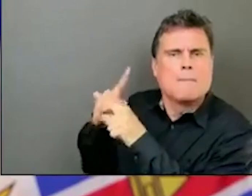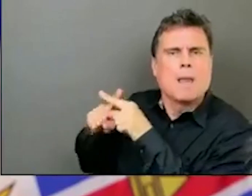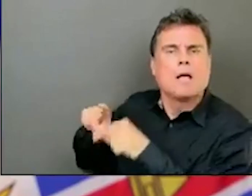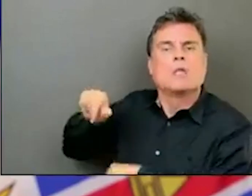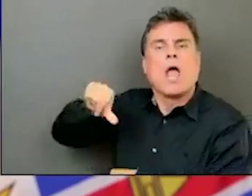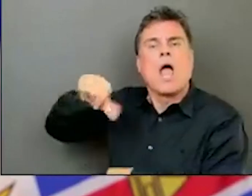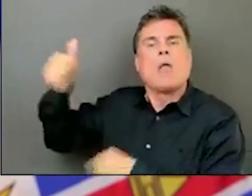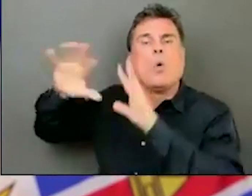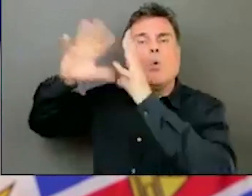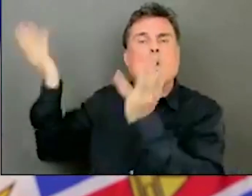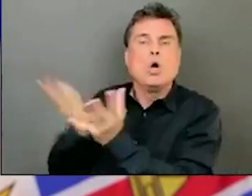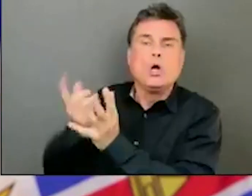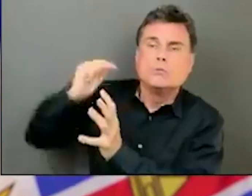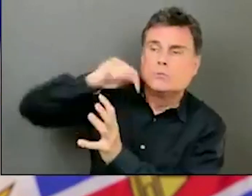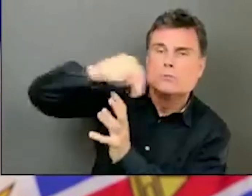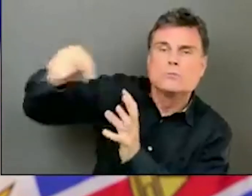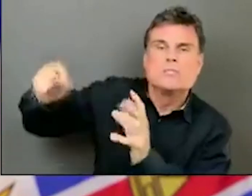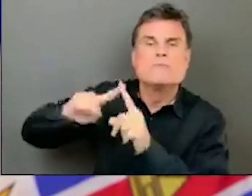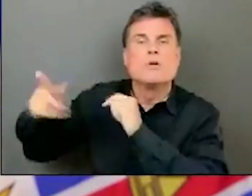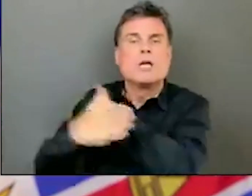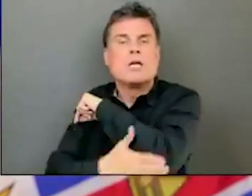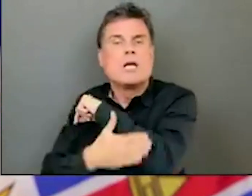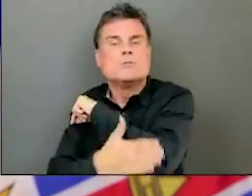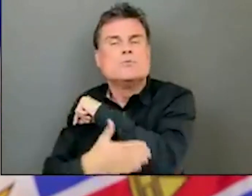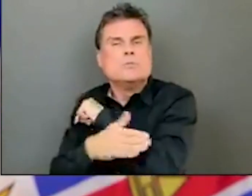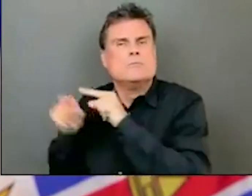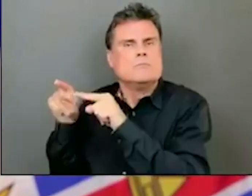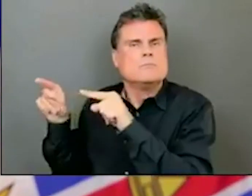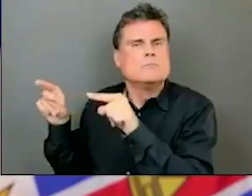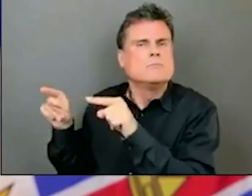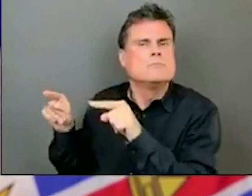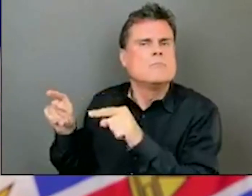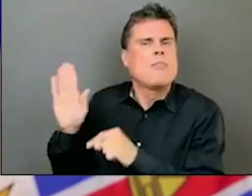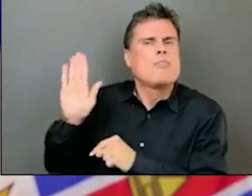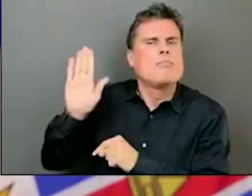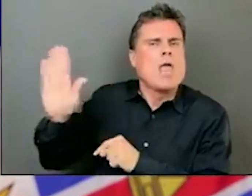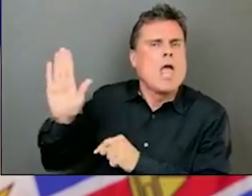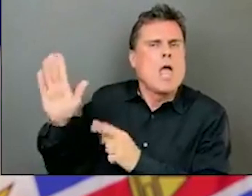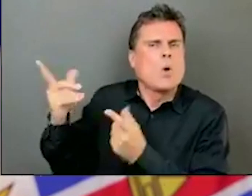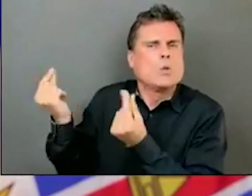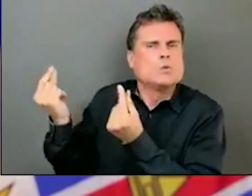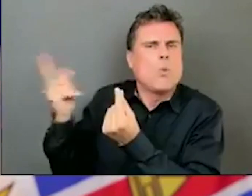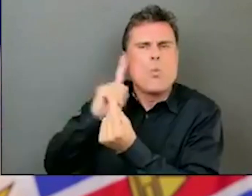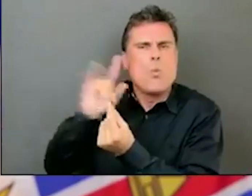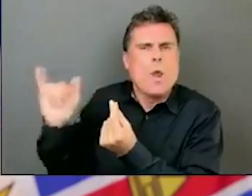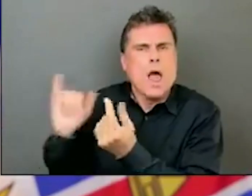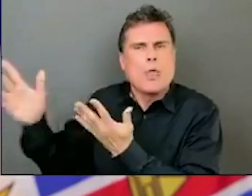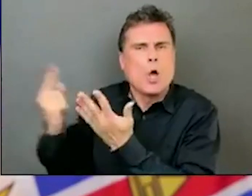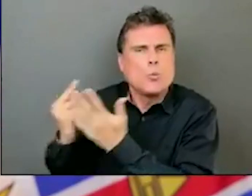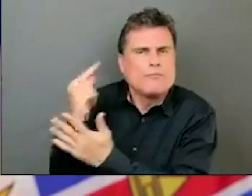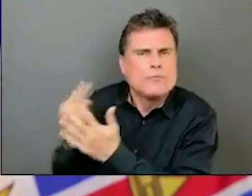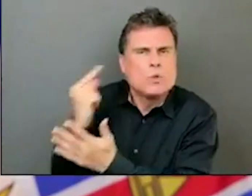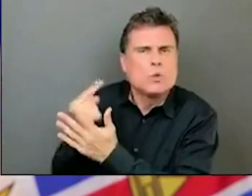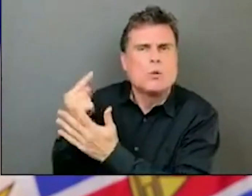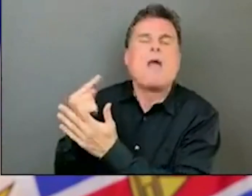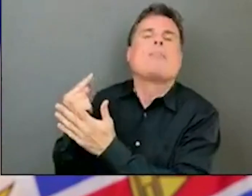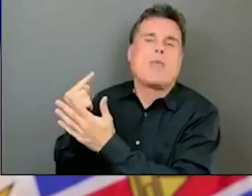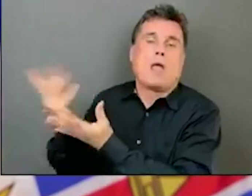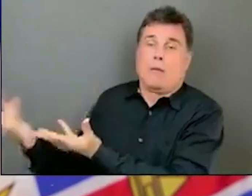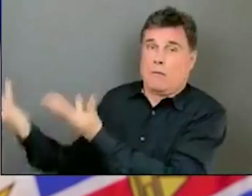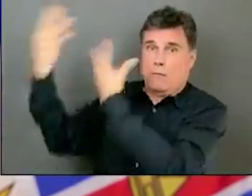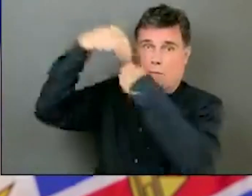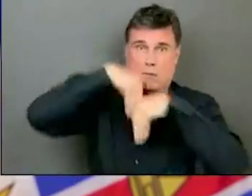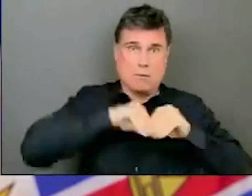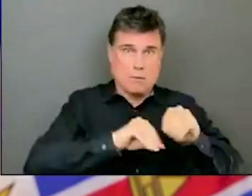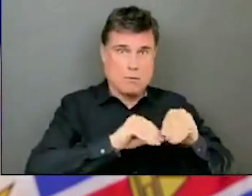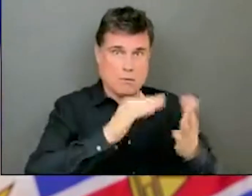So there's lots of pros and cons, and I'll be talk more about some of those details next week. Richard, do you have a follow-up?